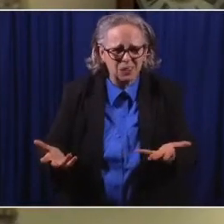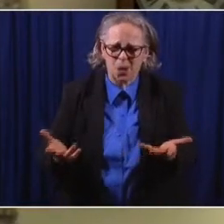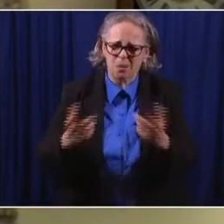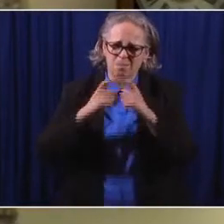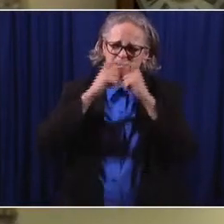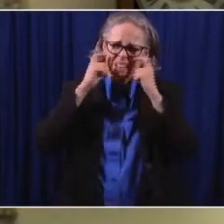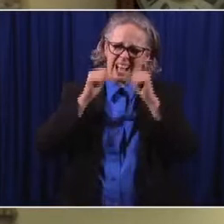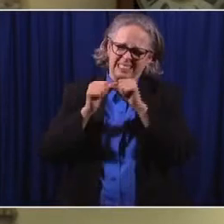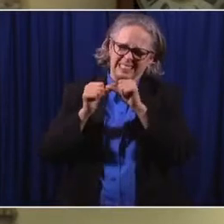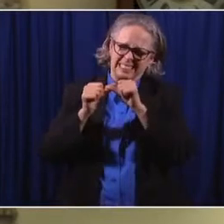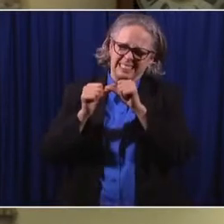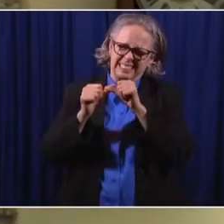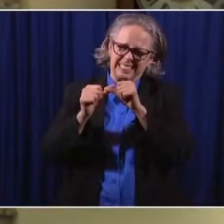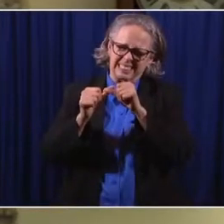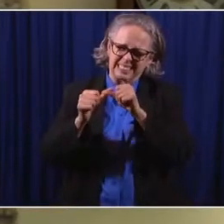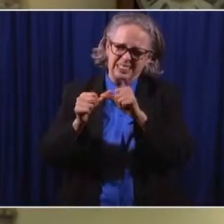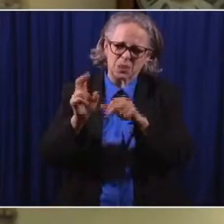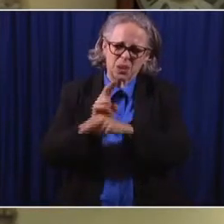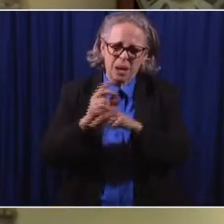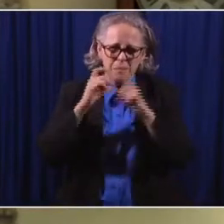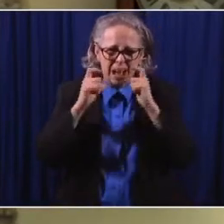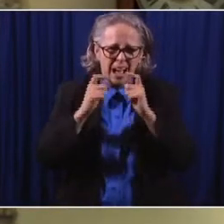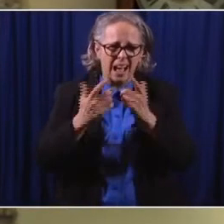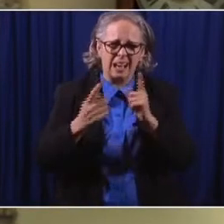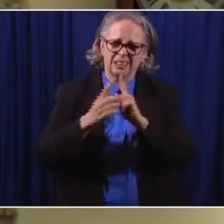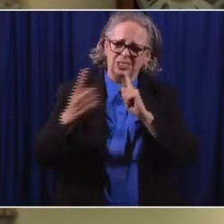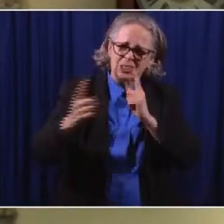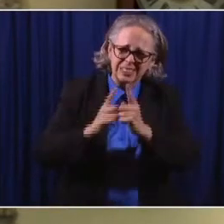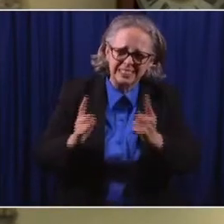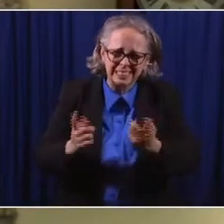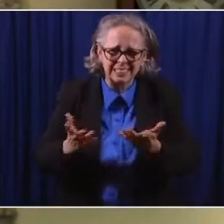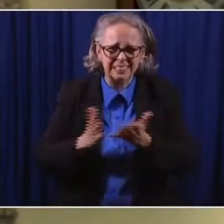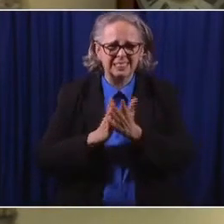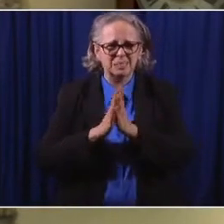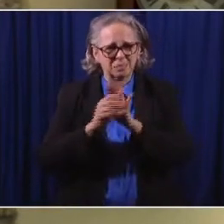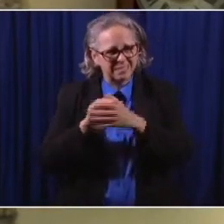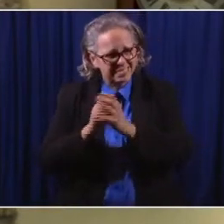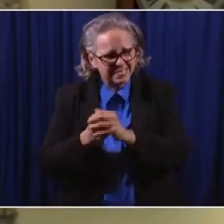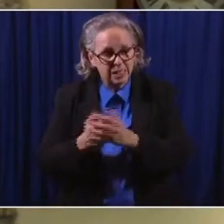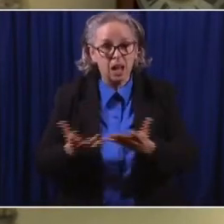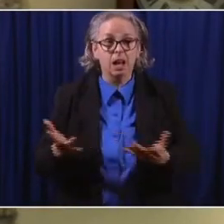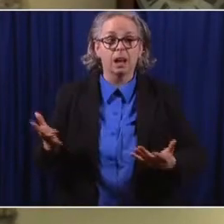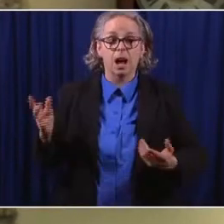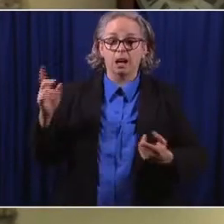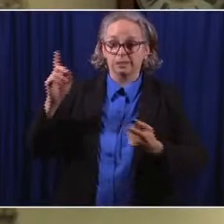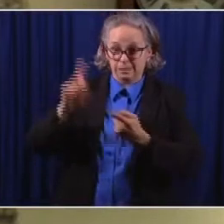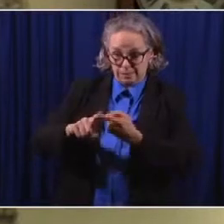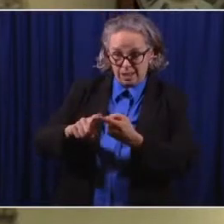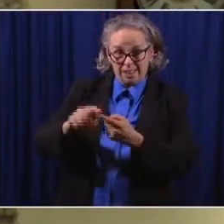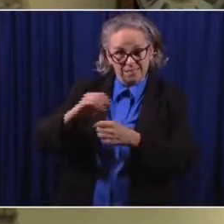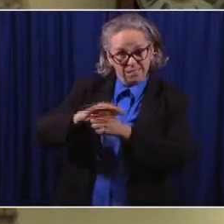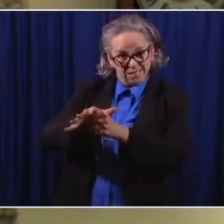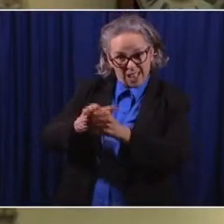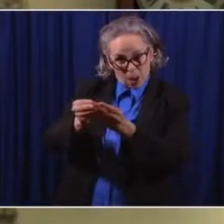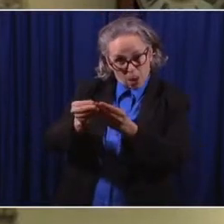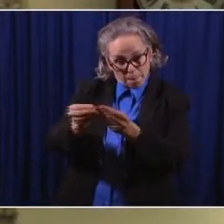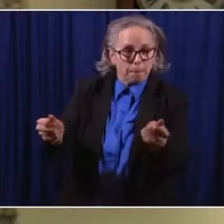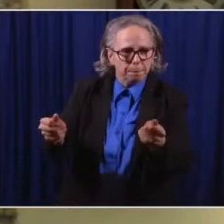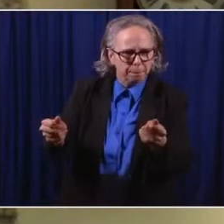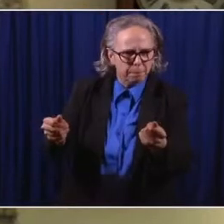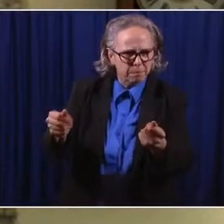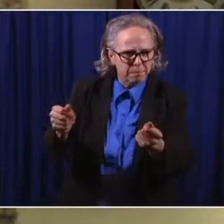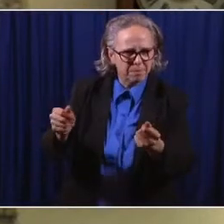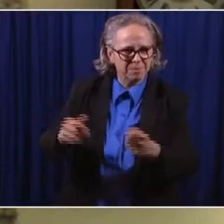wearing masks and keeping social distance until we get through the tunnel, until we see the light of day. And again, the goal, I'm